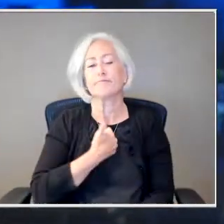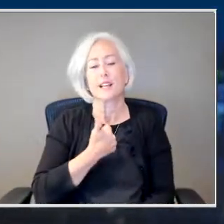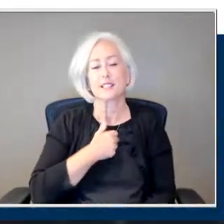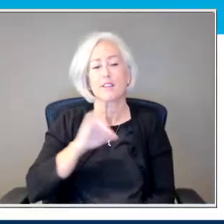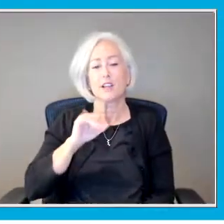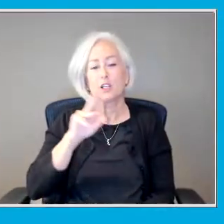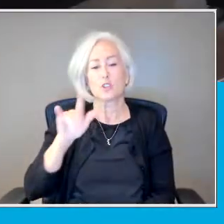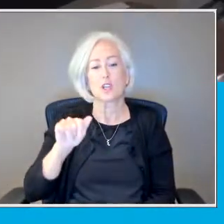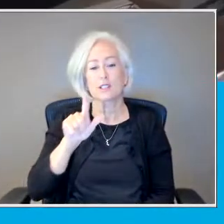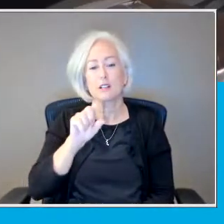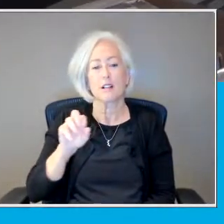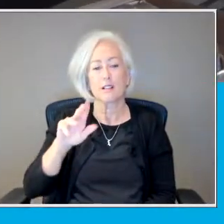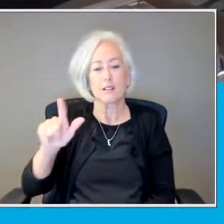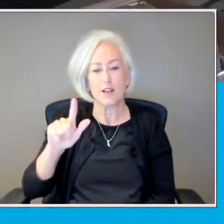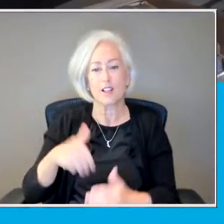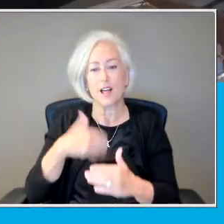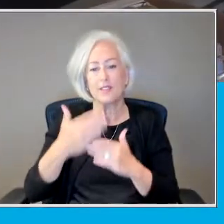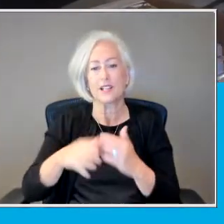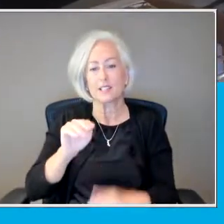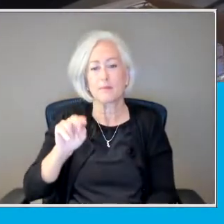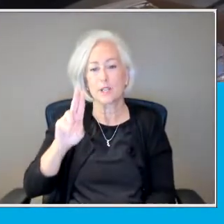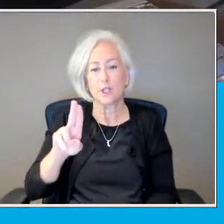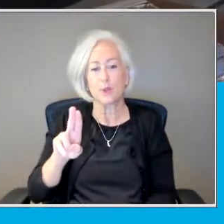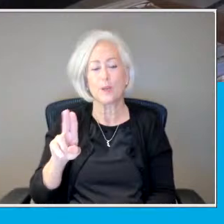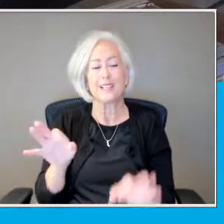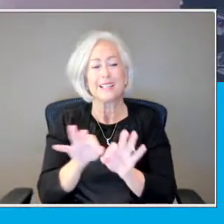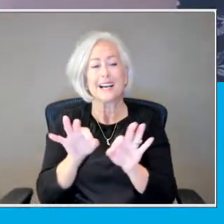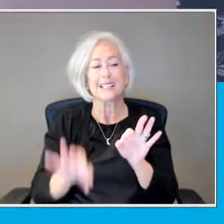Medical Update. A simple screening that led